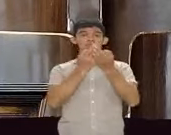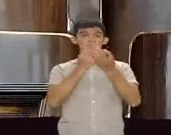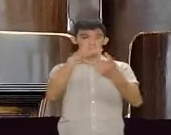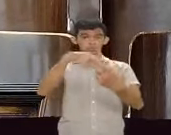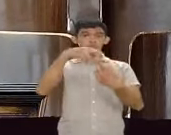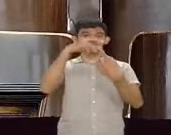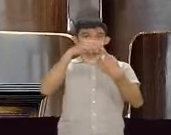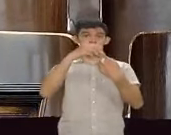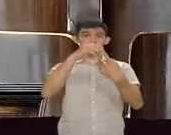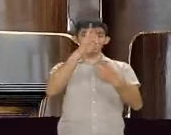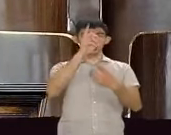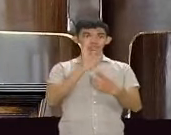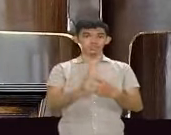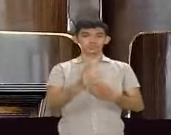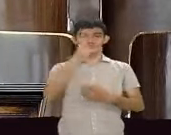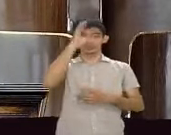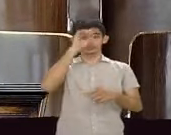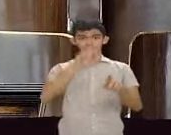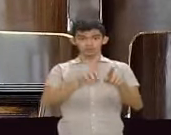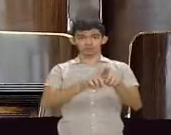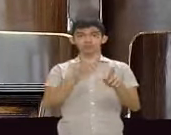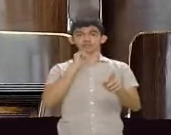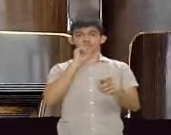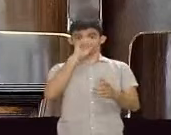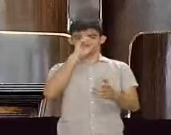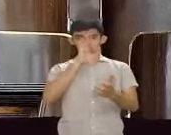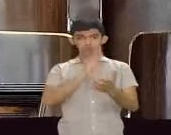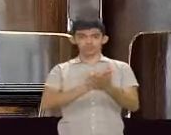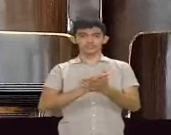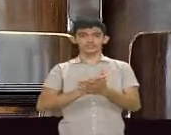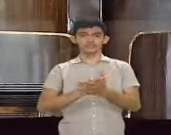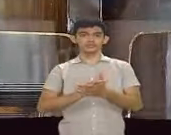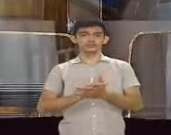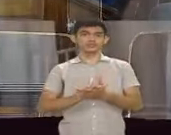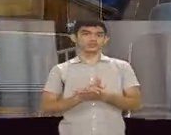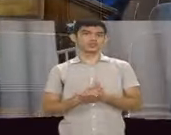even believe on him. Kasakit, ana?